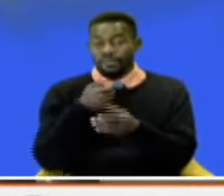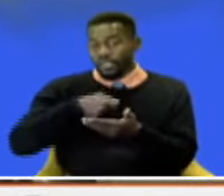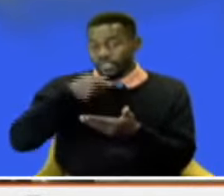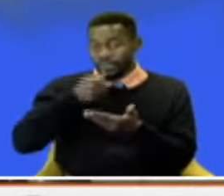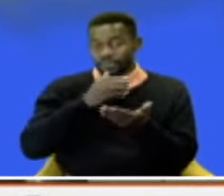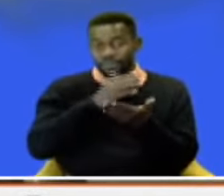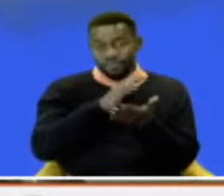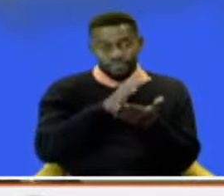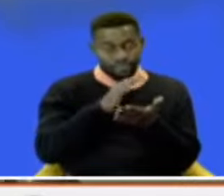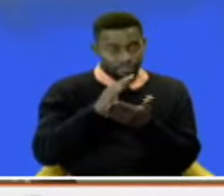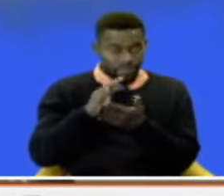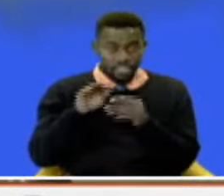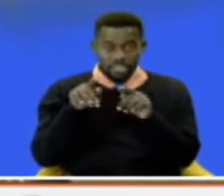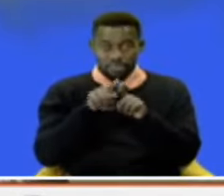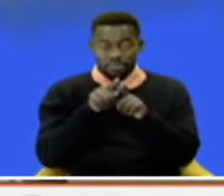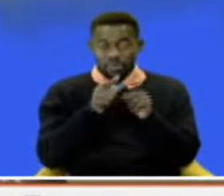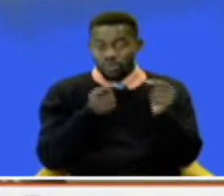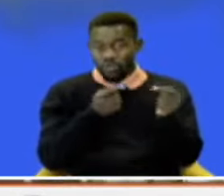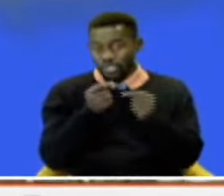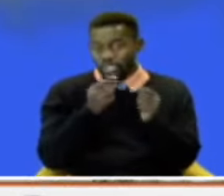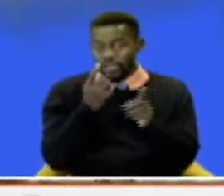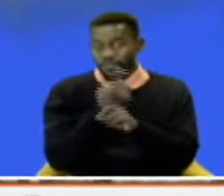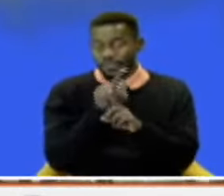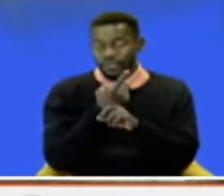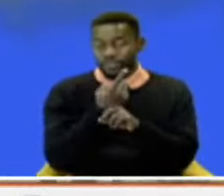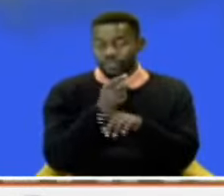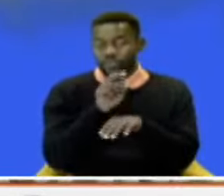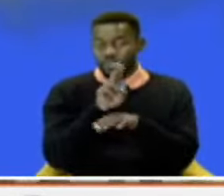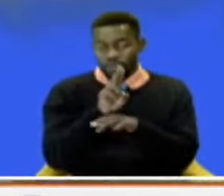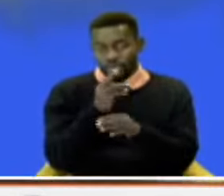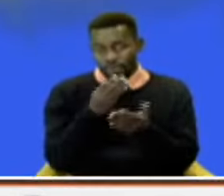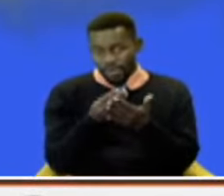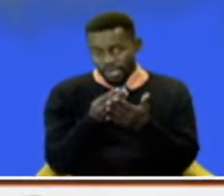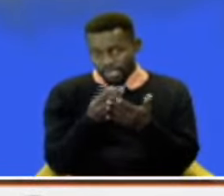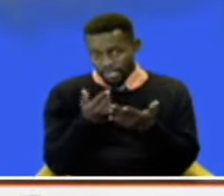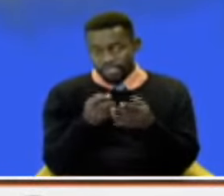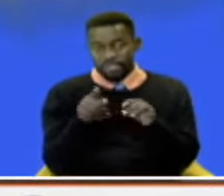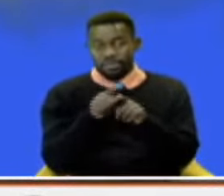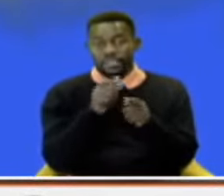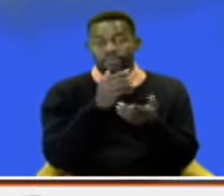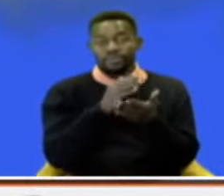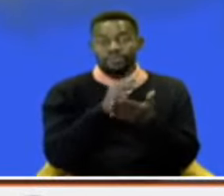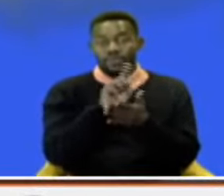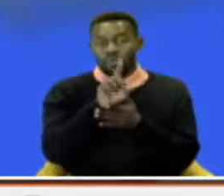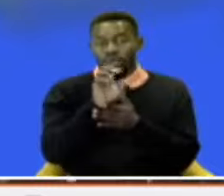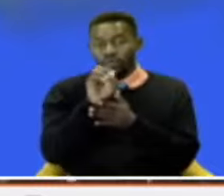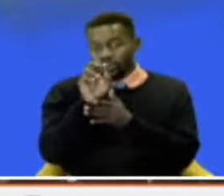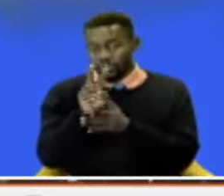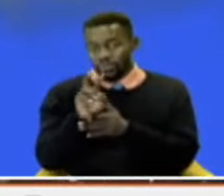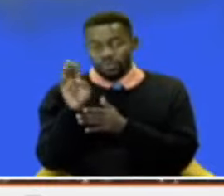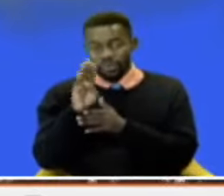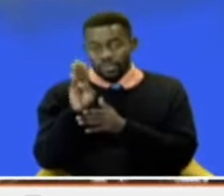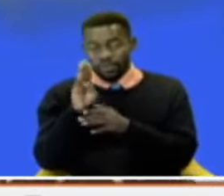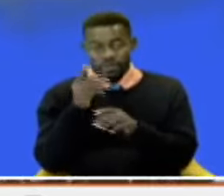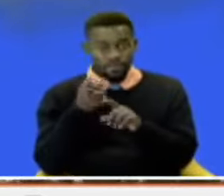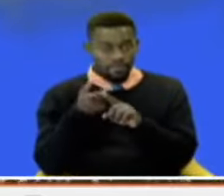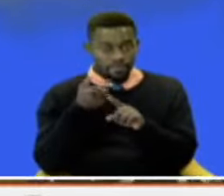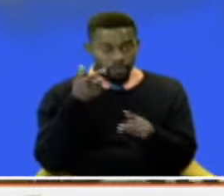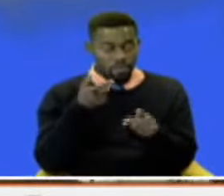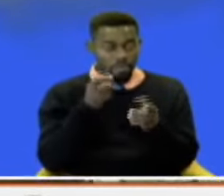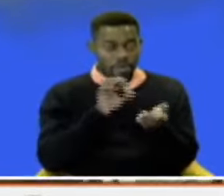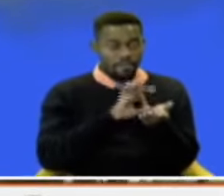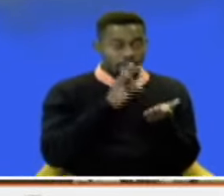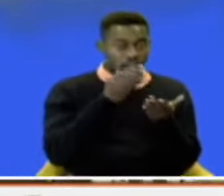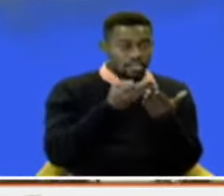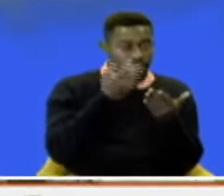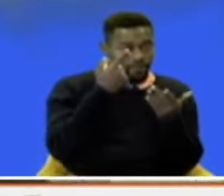the rationalization of expenditures, the law authorizes the spending of 102 billion shillings from the Consolidated Fund for